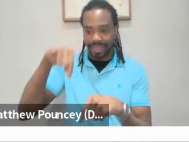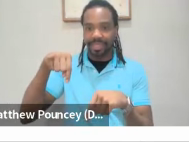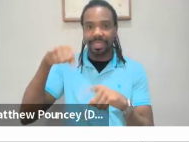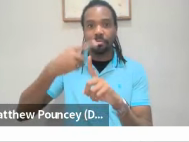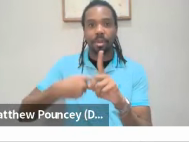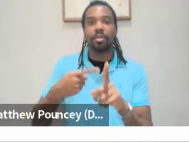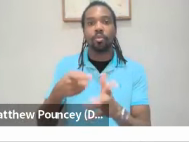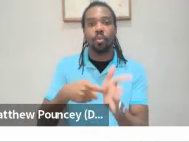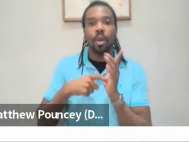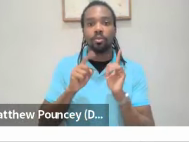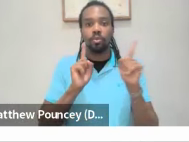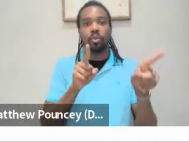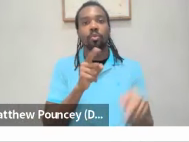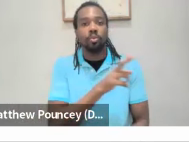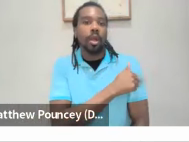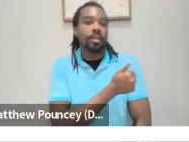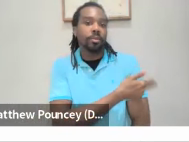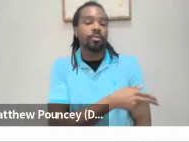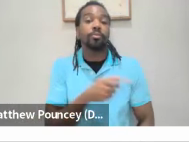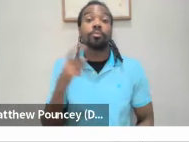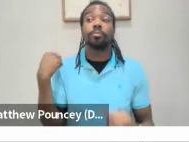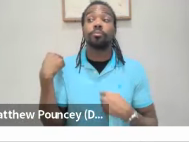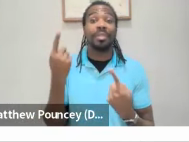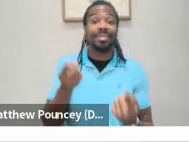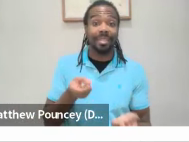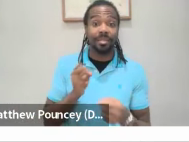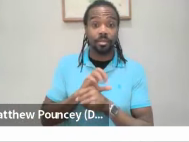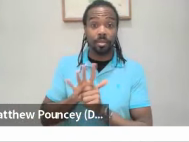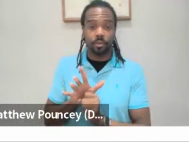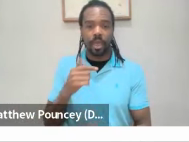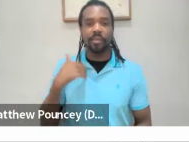During the course of the pandemic, we've had 146